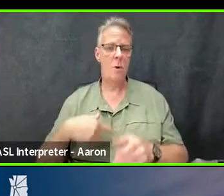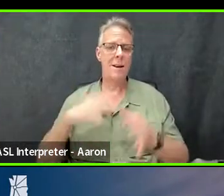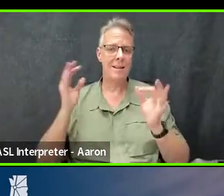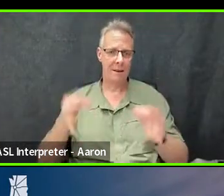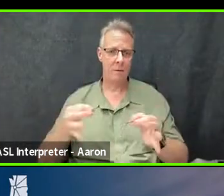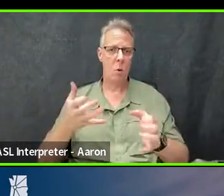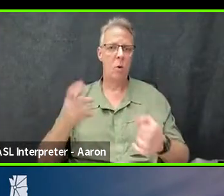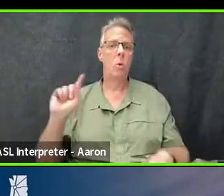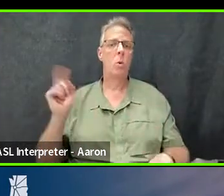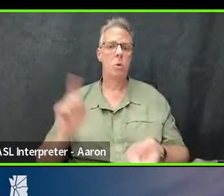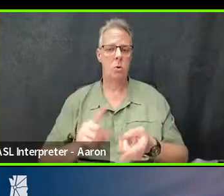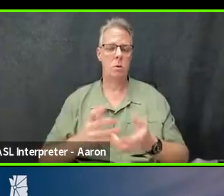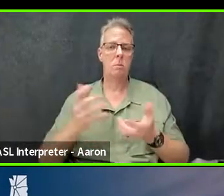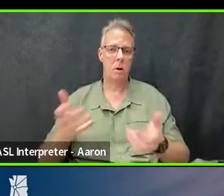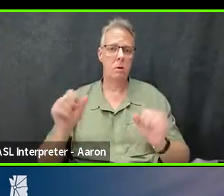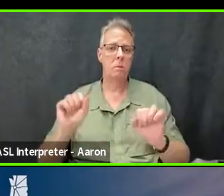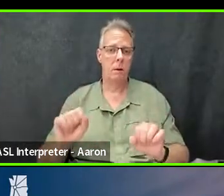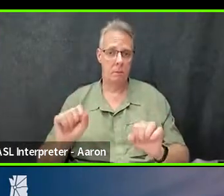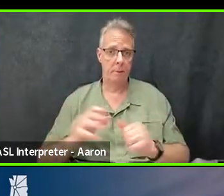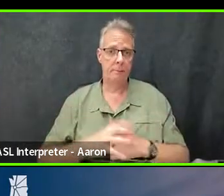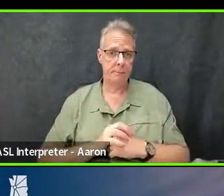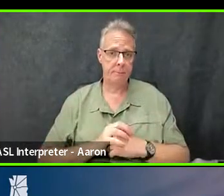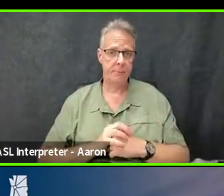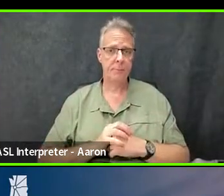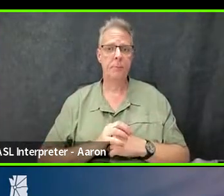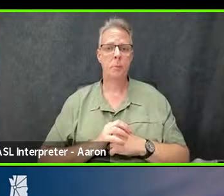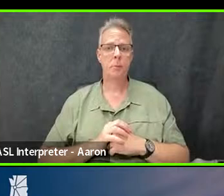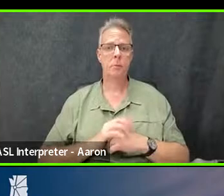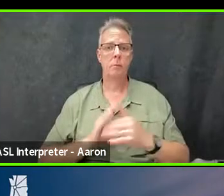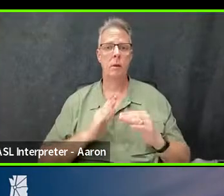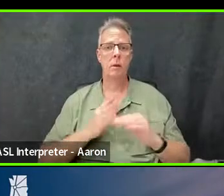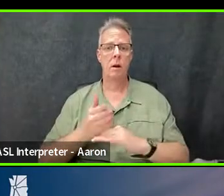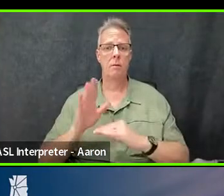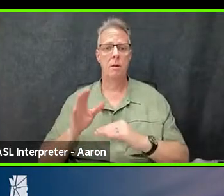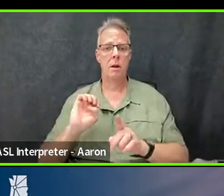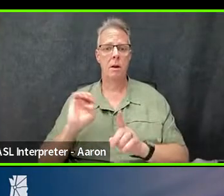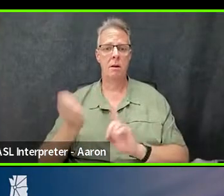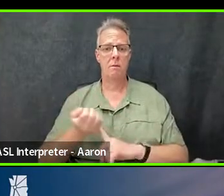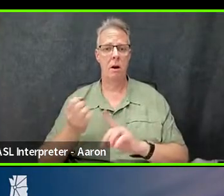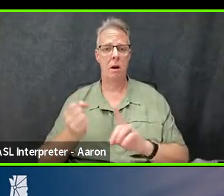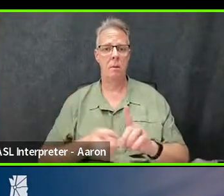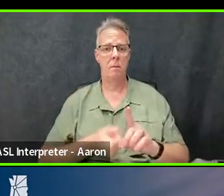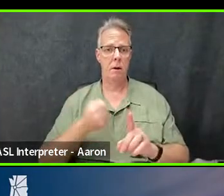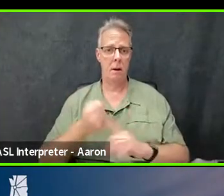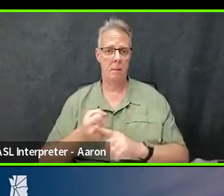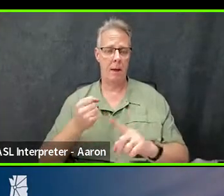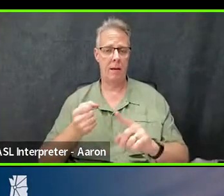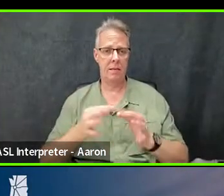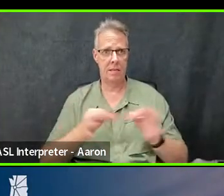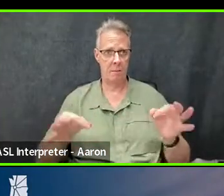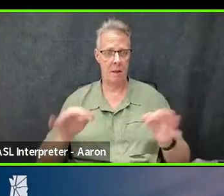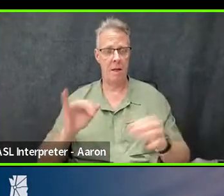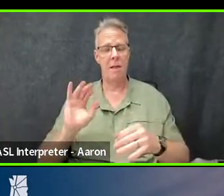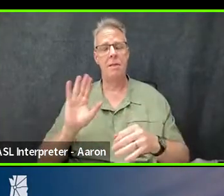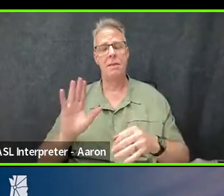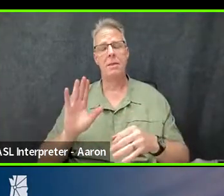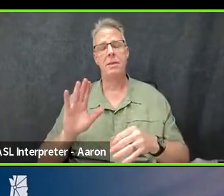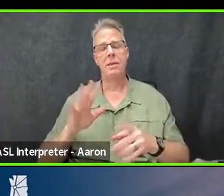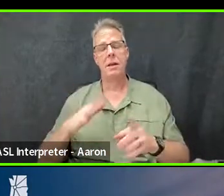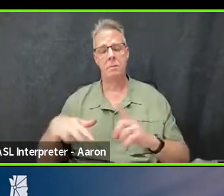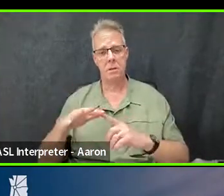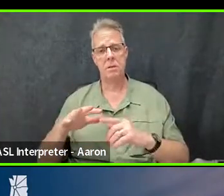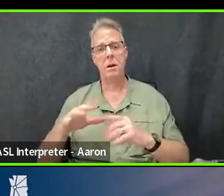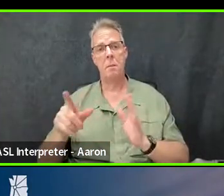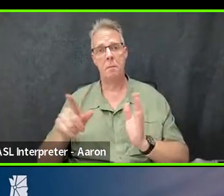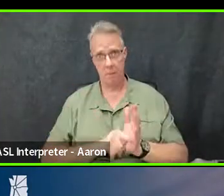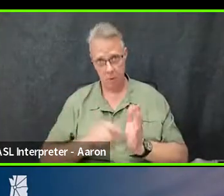reduce those. After the environmental impact statement, the final supplemental environmental impact statement is